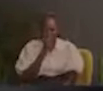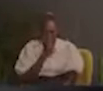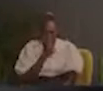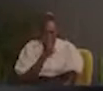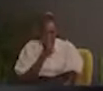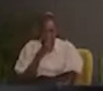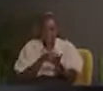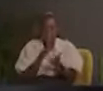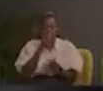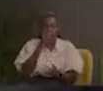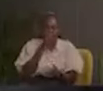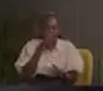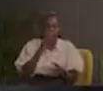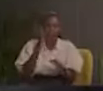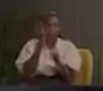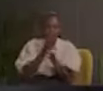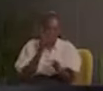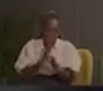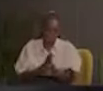patience of faith.